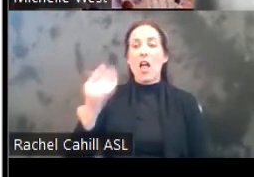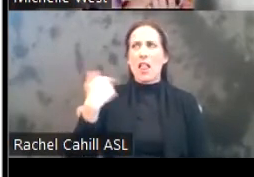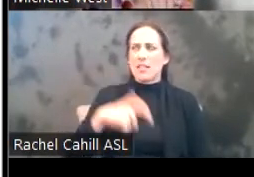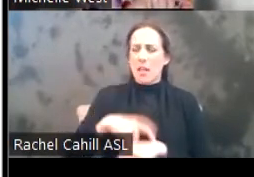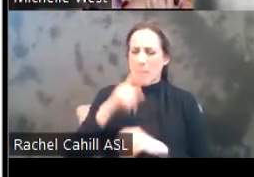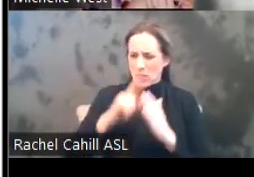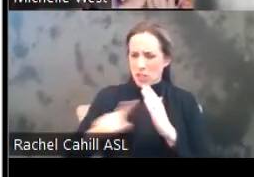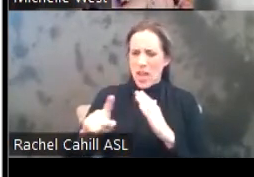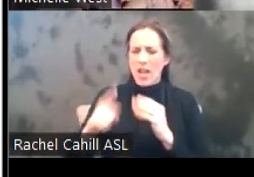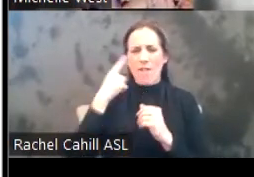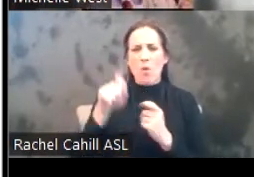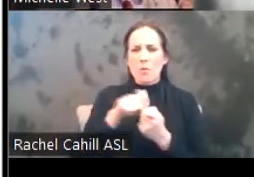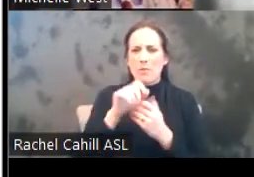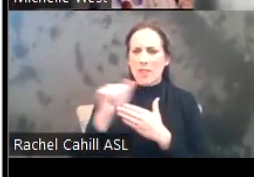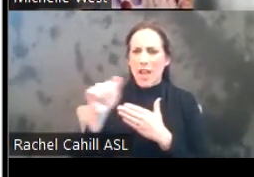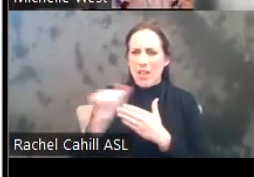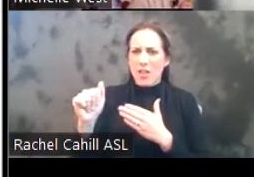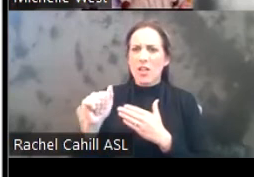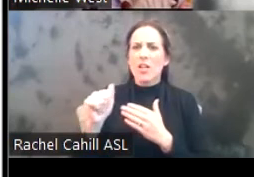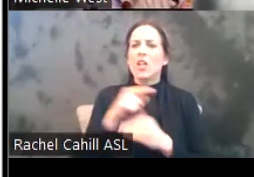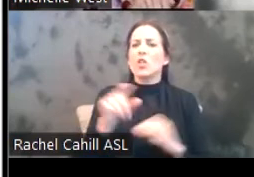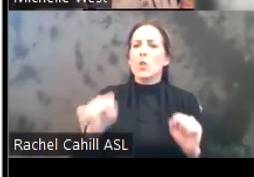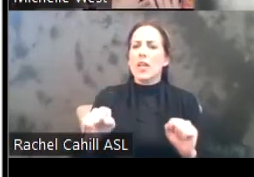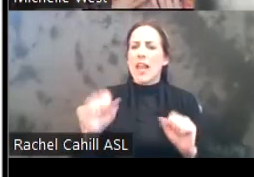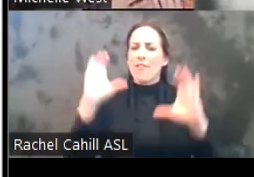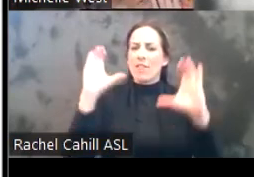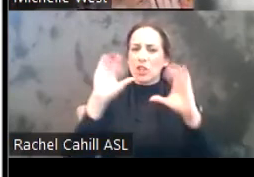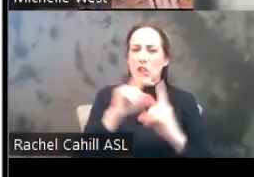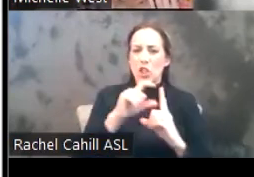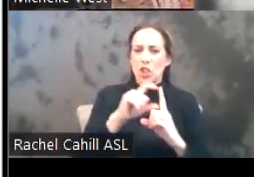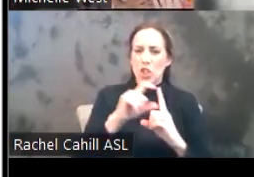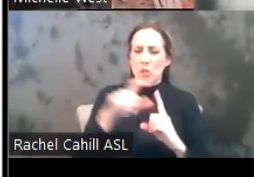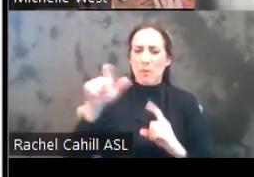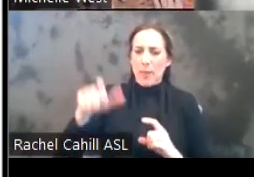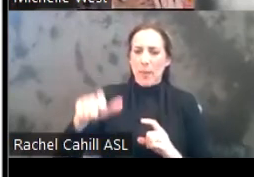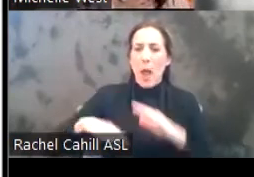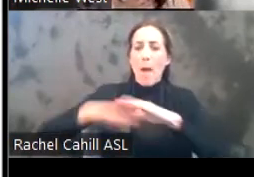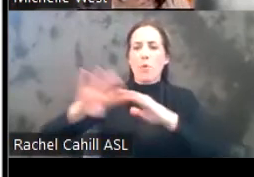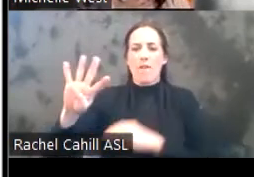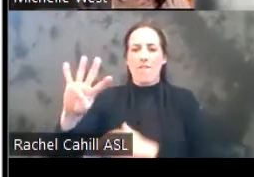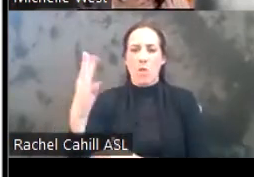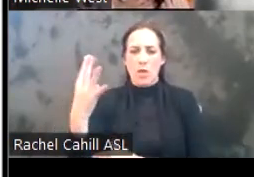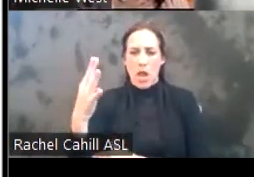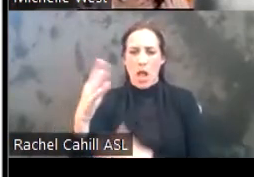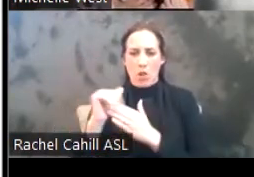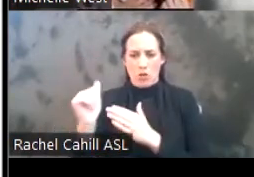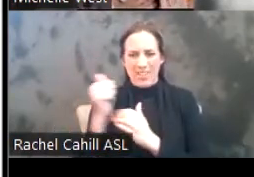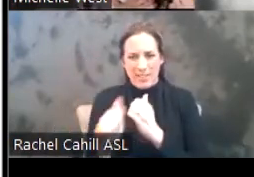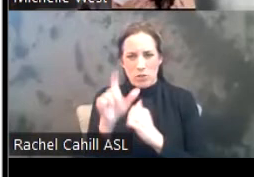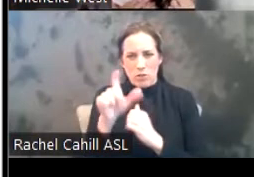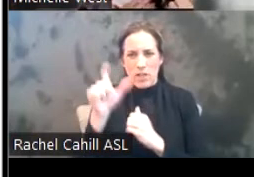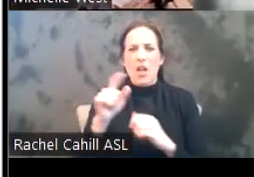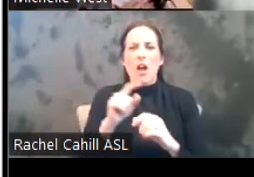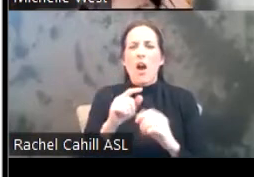have a search term that's worth up to $4 per click. For centers, most of our keyword searches, like